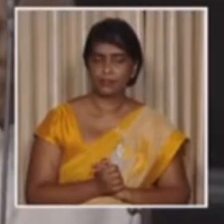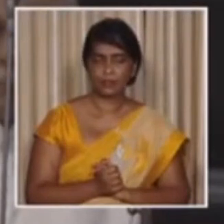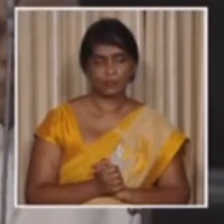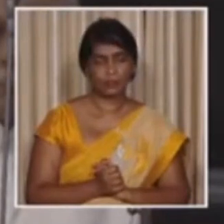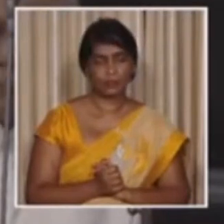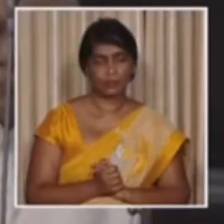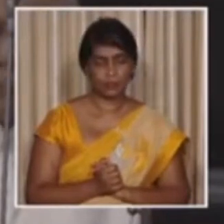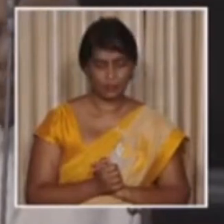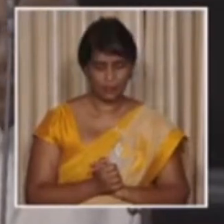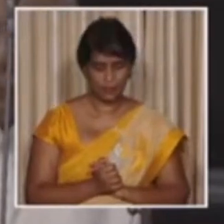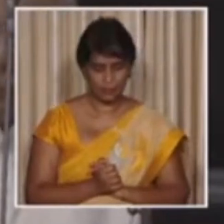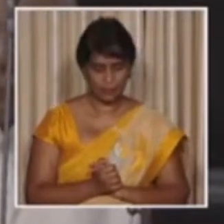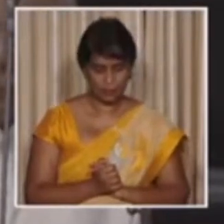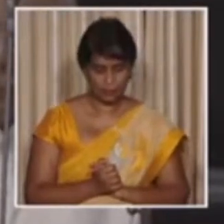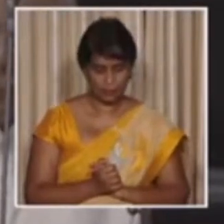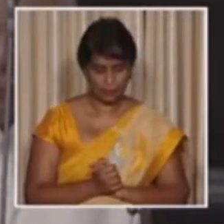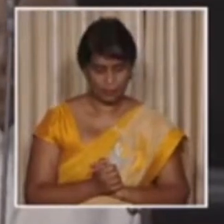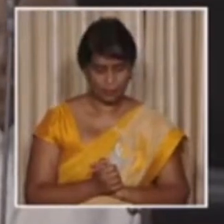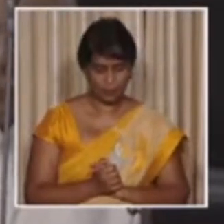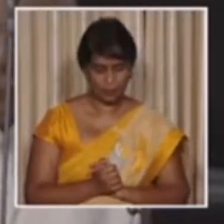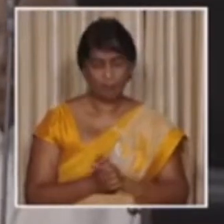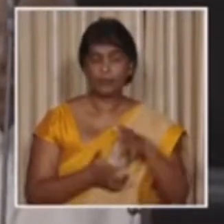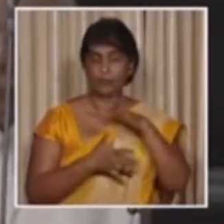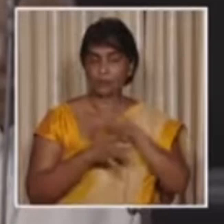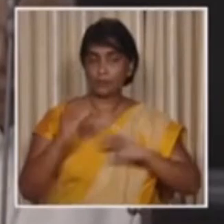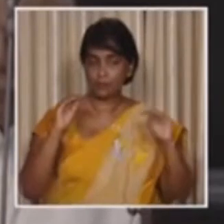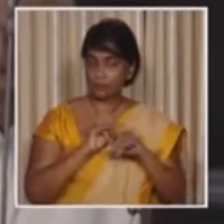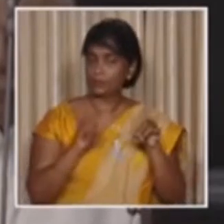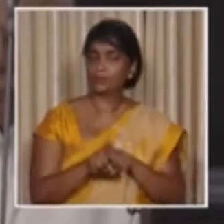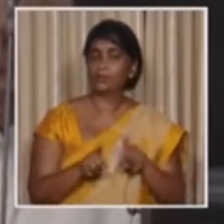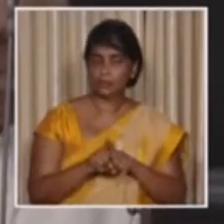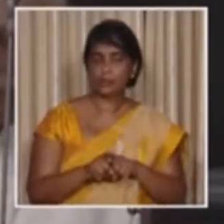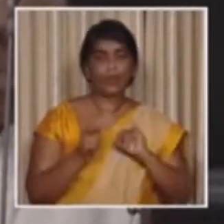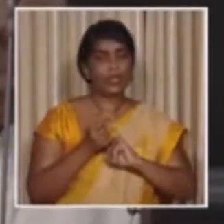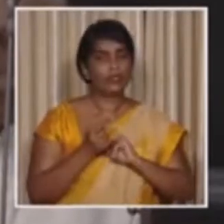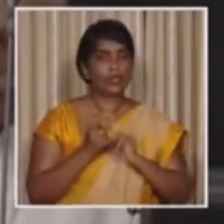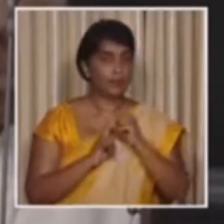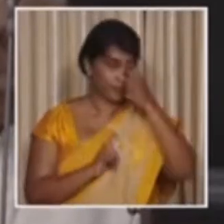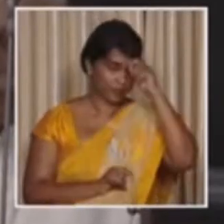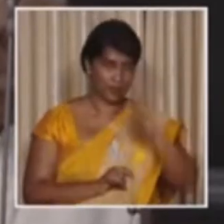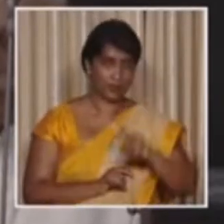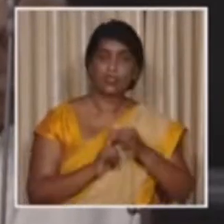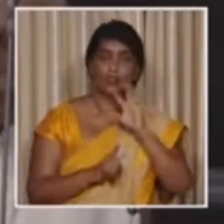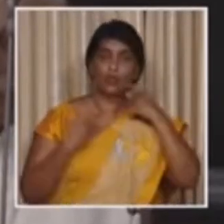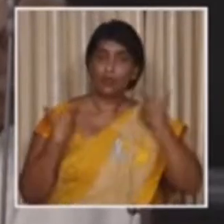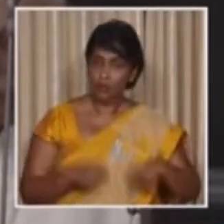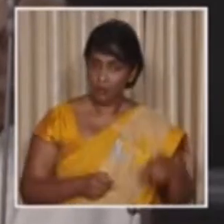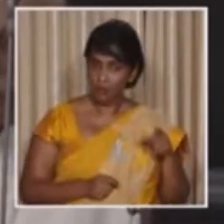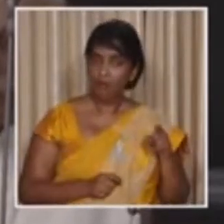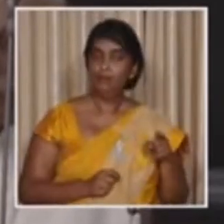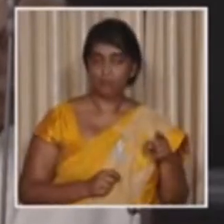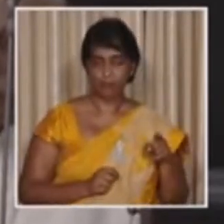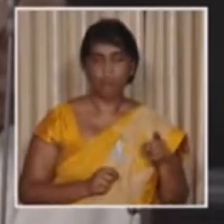As per the journal entry states, Mr. Salia Piri's President's Counsel, who's appearing for the first to fifth respondents,